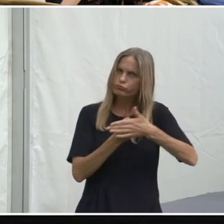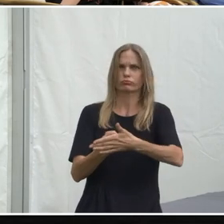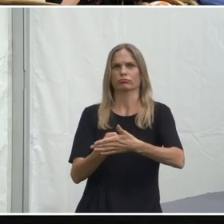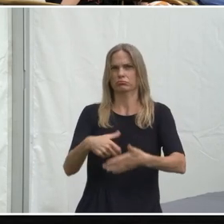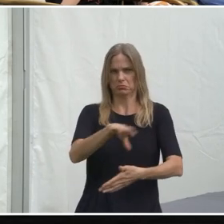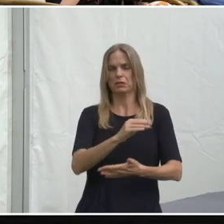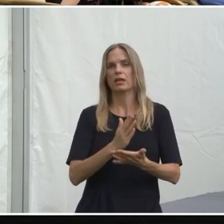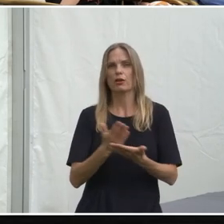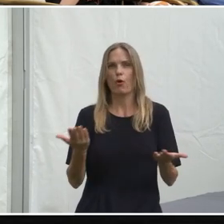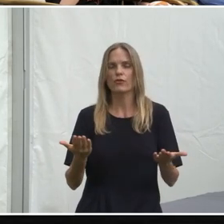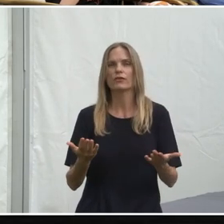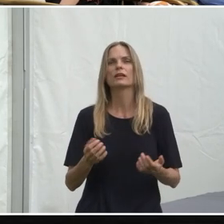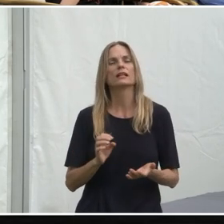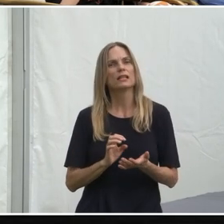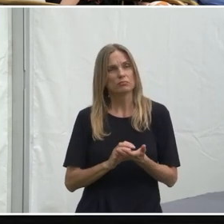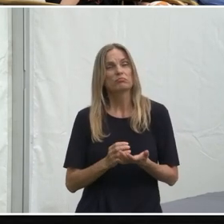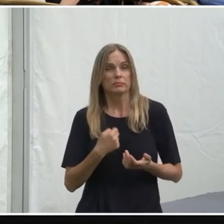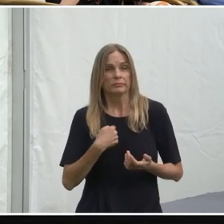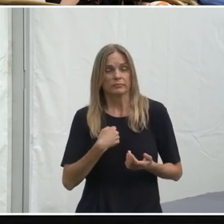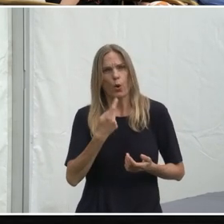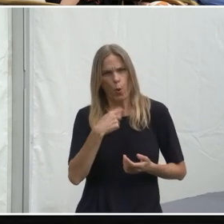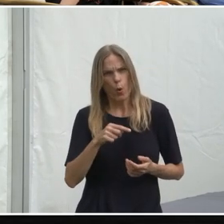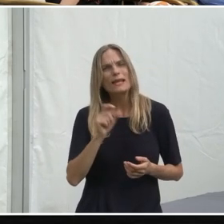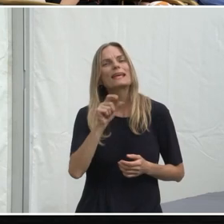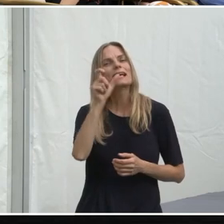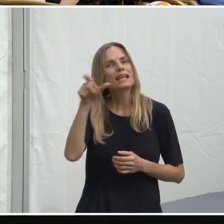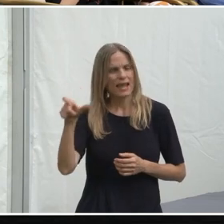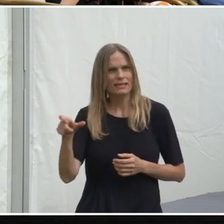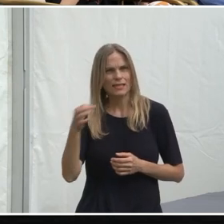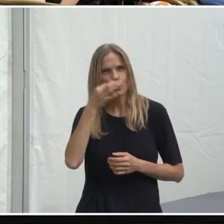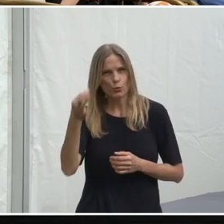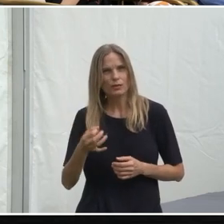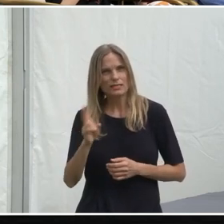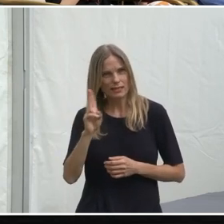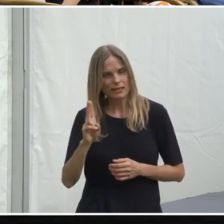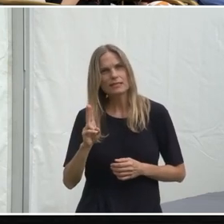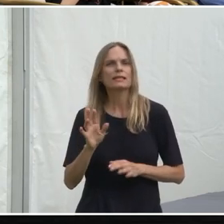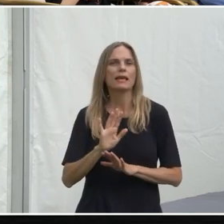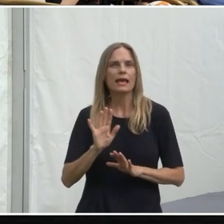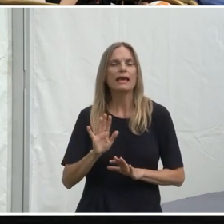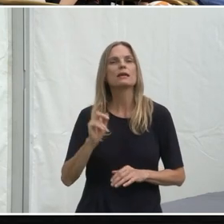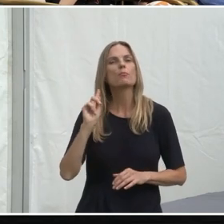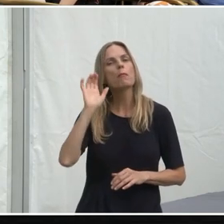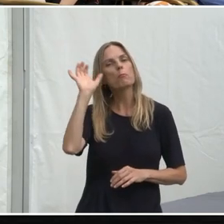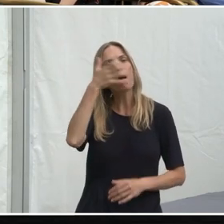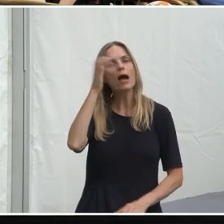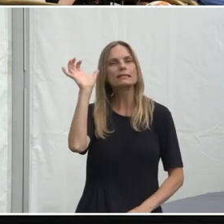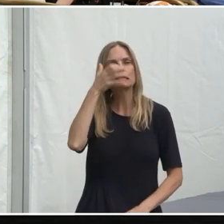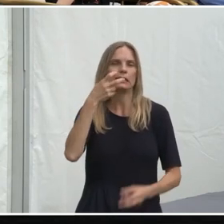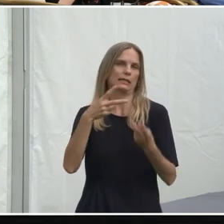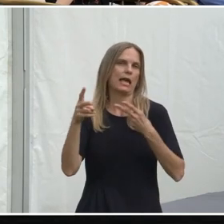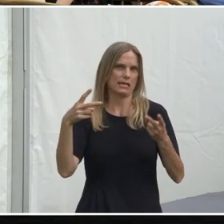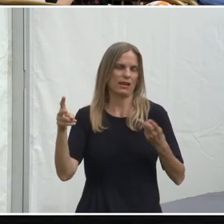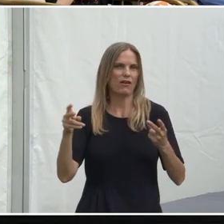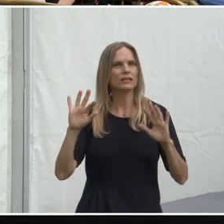can. I used to have one client who said, basically, I have to wear many different masks every day to fit in